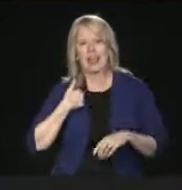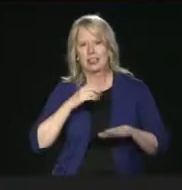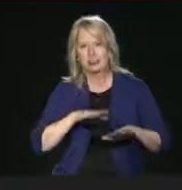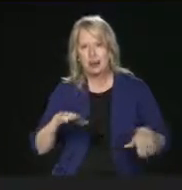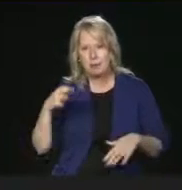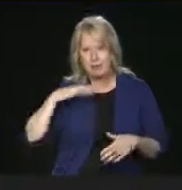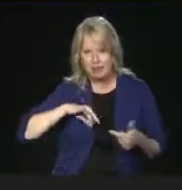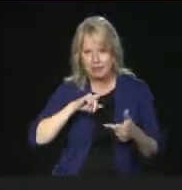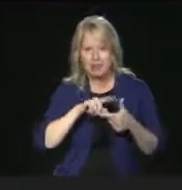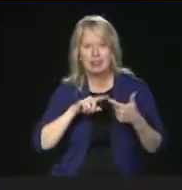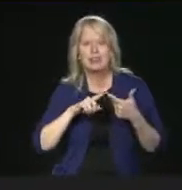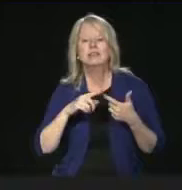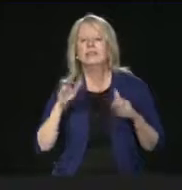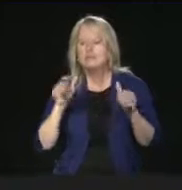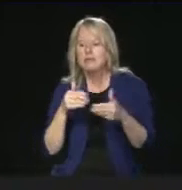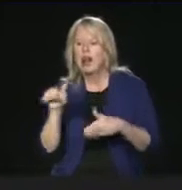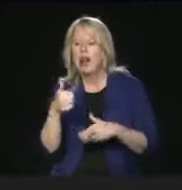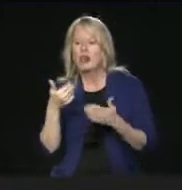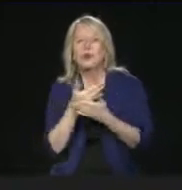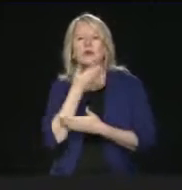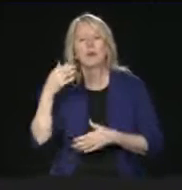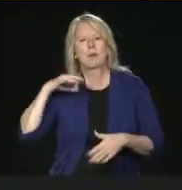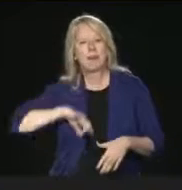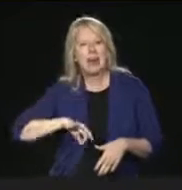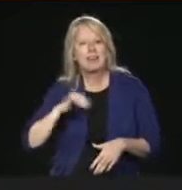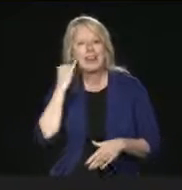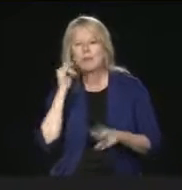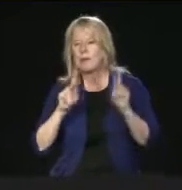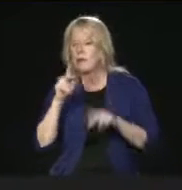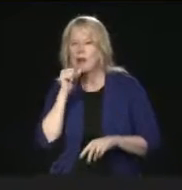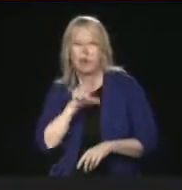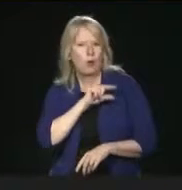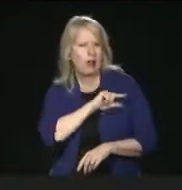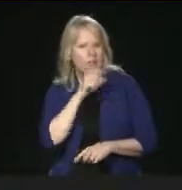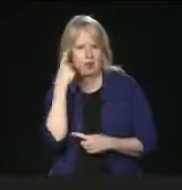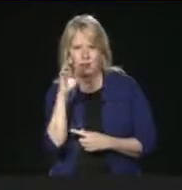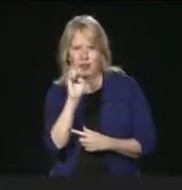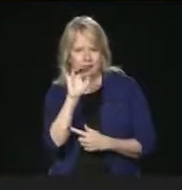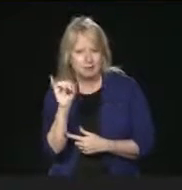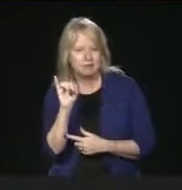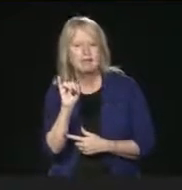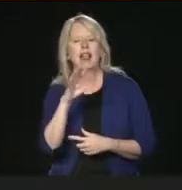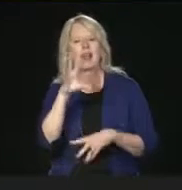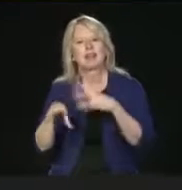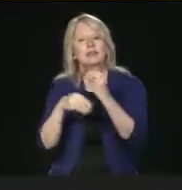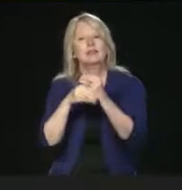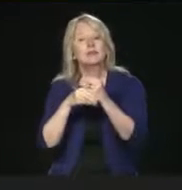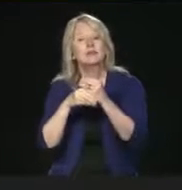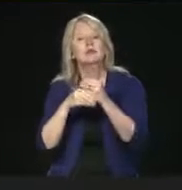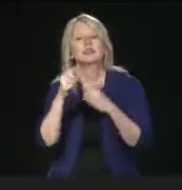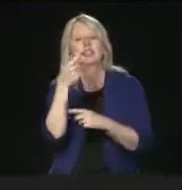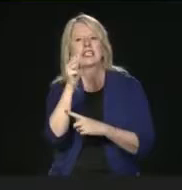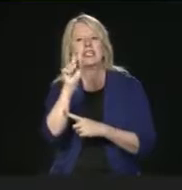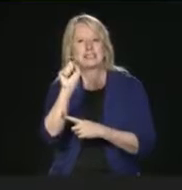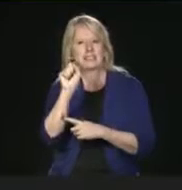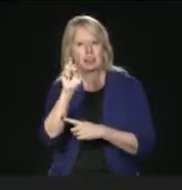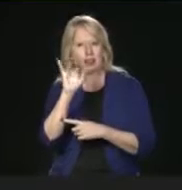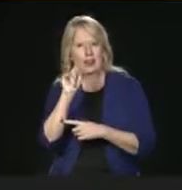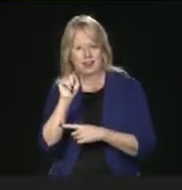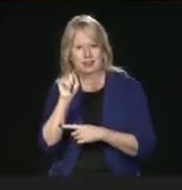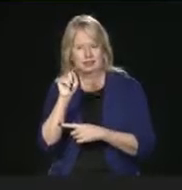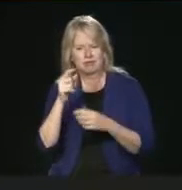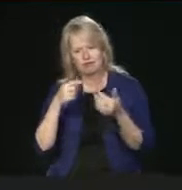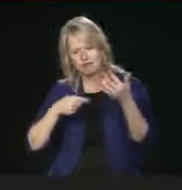benefits to help people who don't qualify for employment insurance, and supplement the GST credit, amongst many other